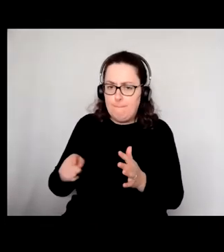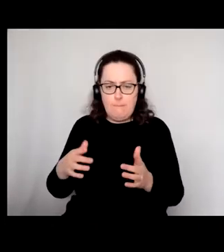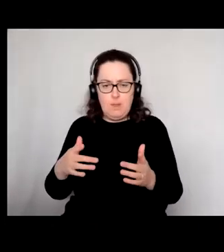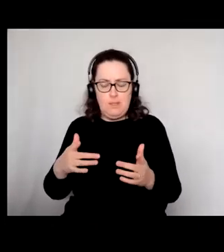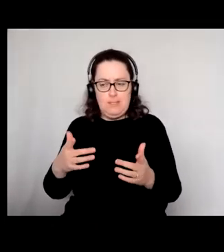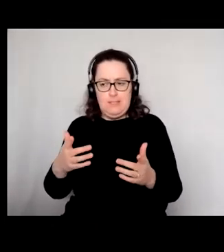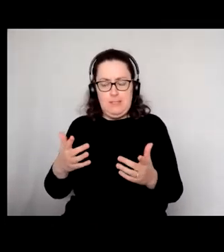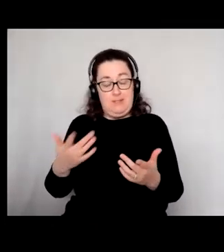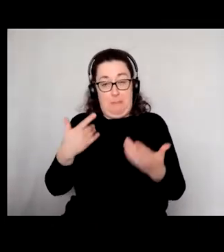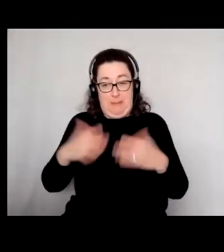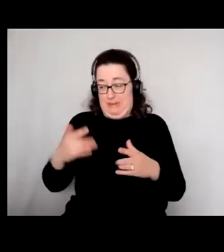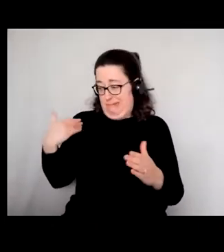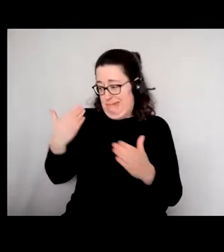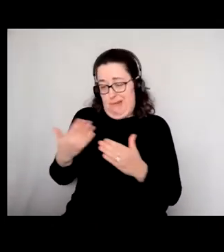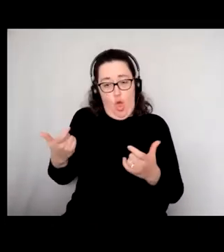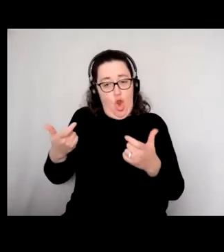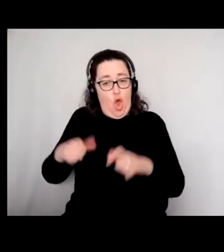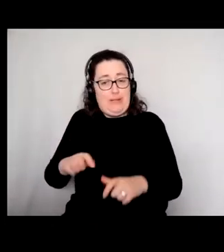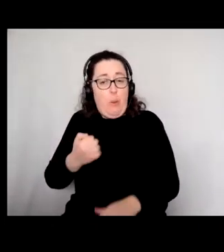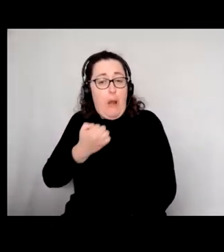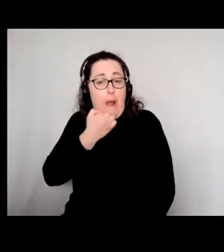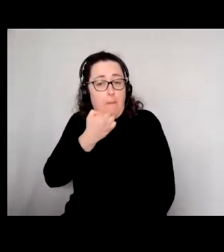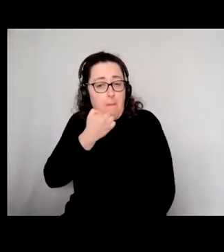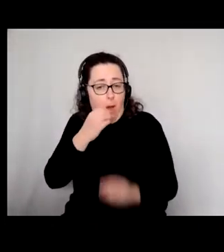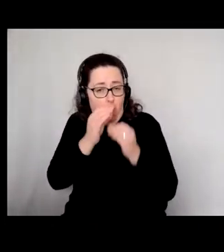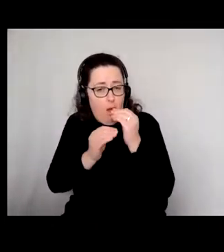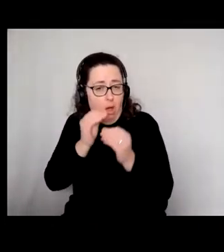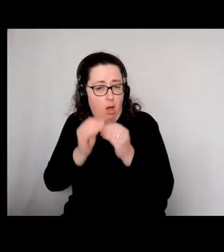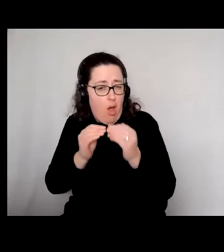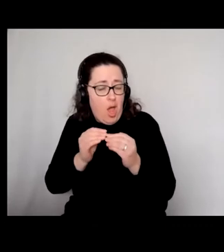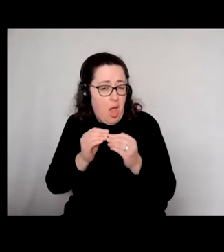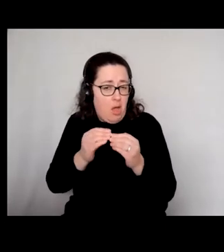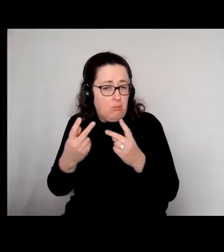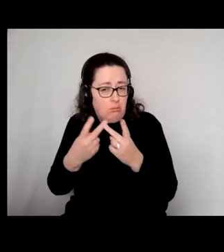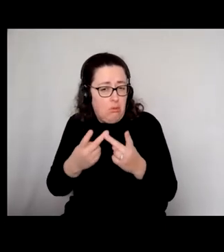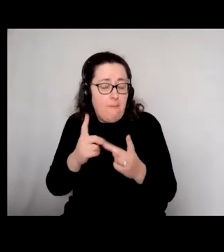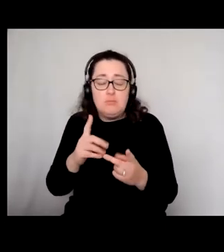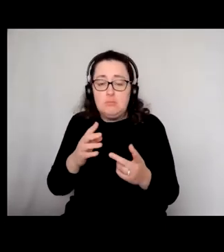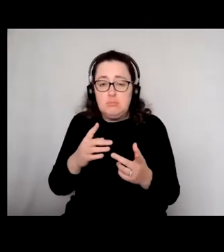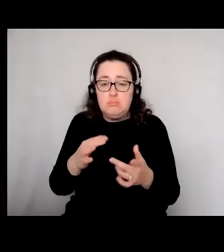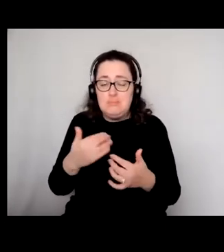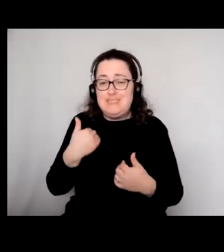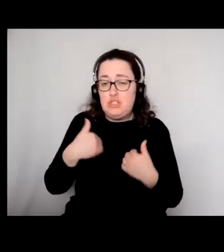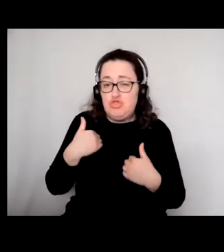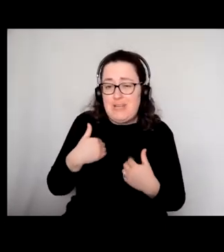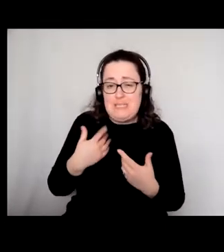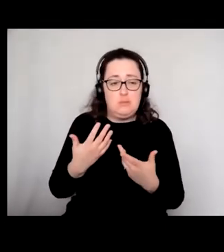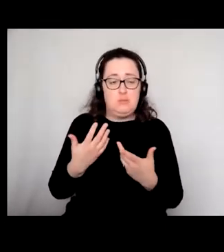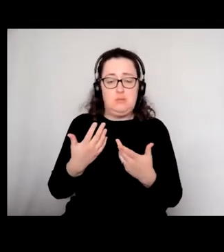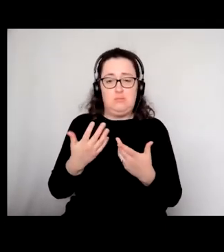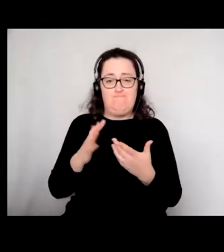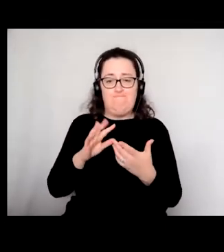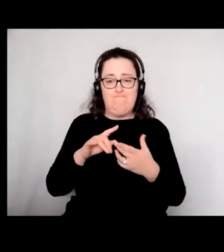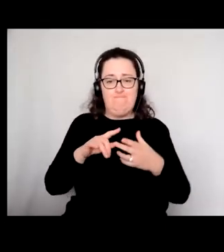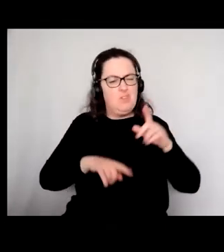know about numbers. But I just wondered if you created more interest, more engagement, you know, from a